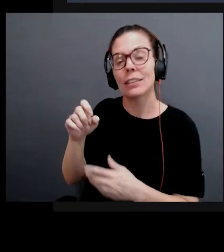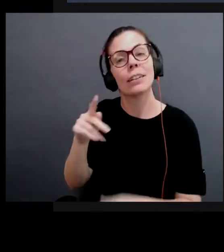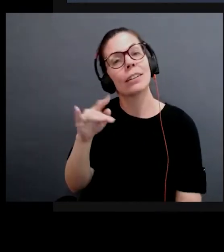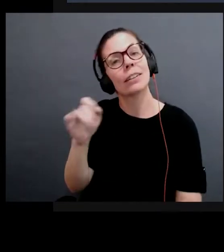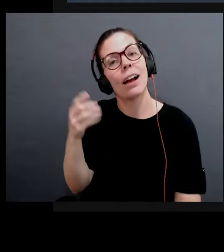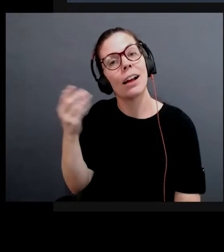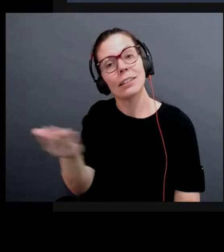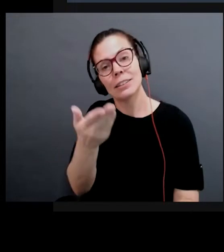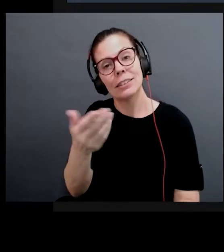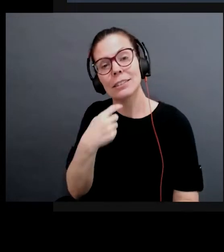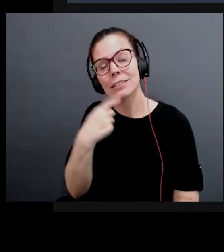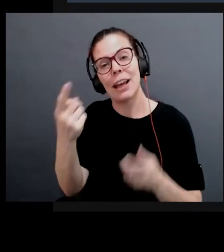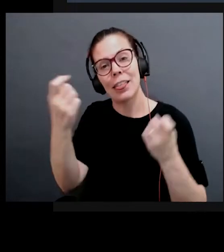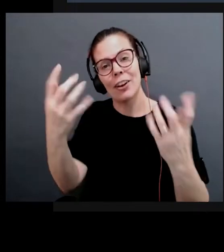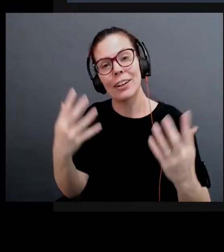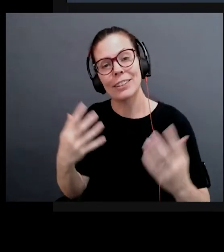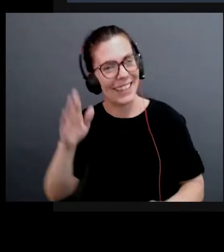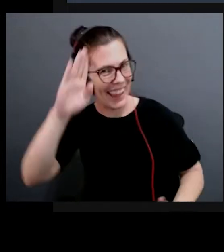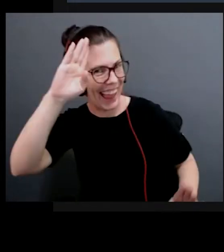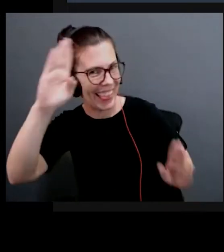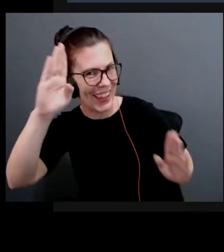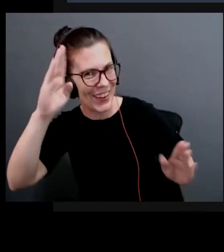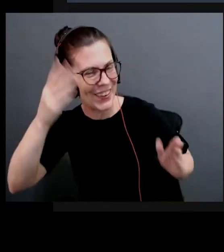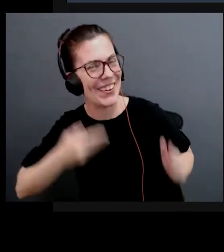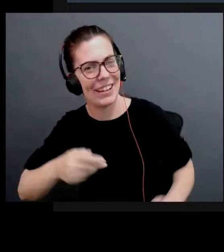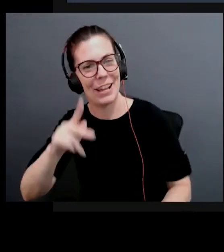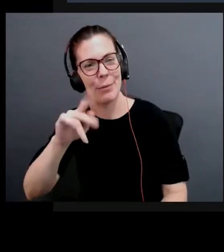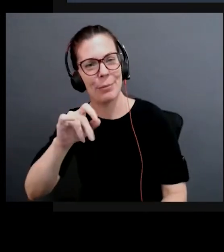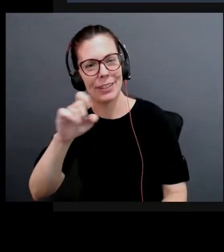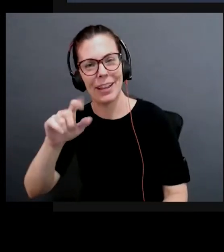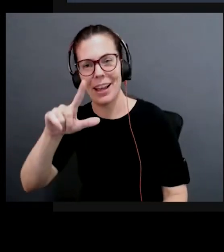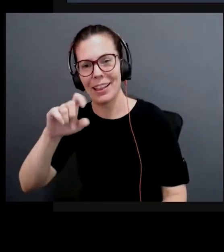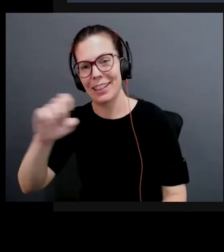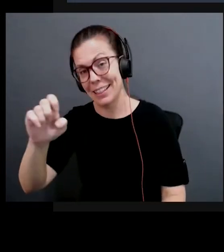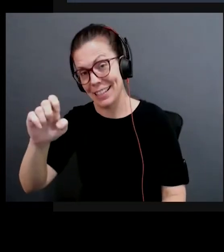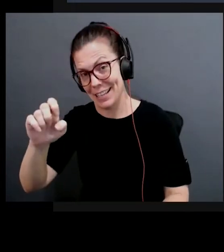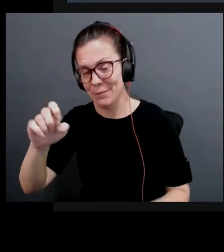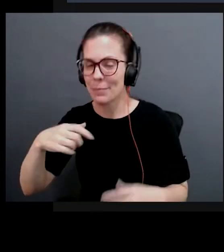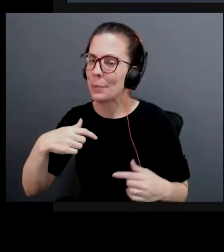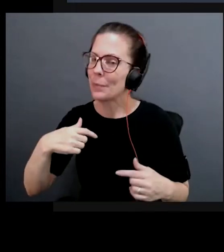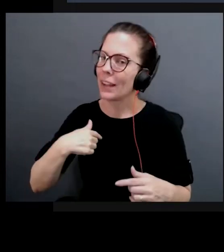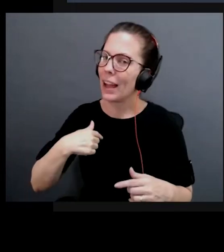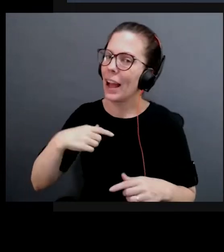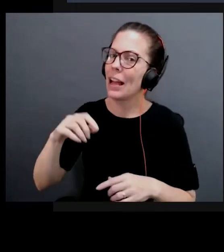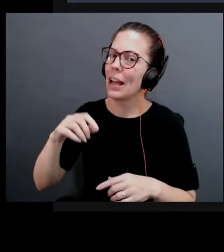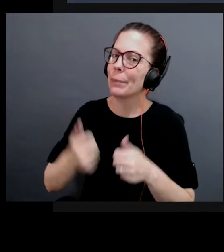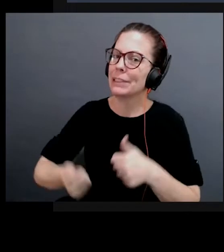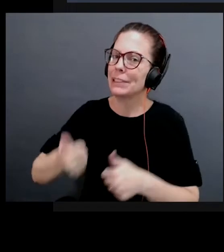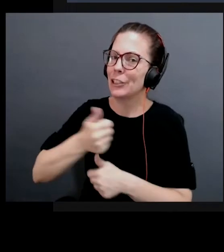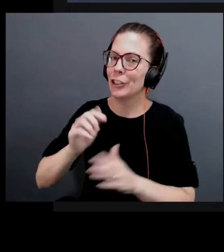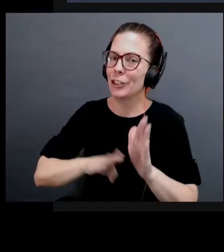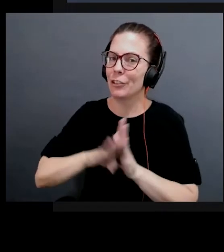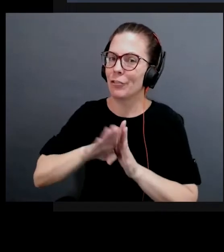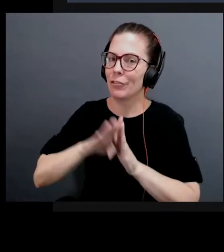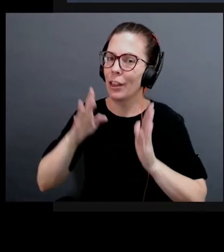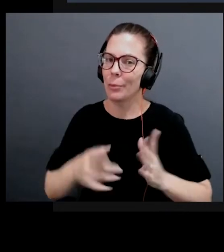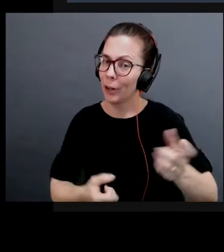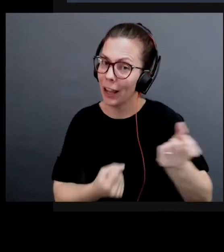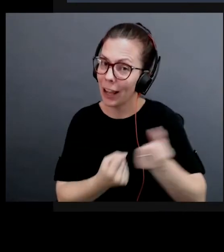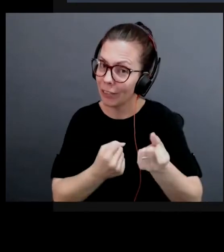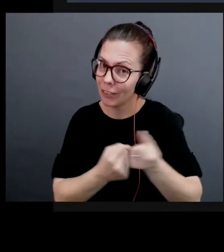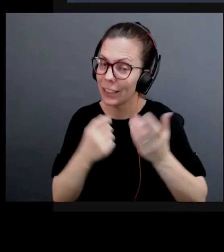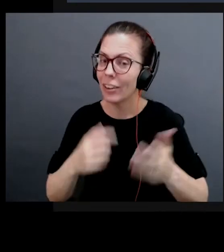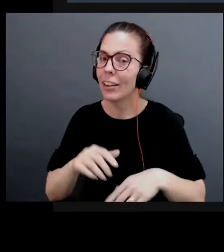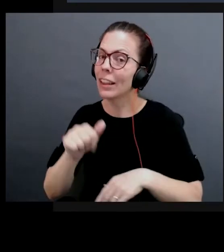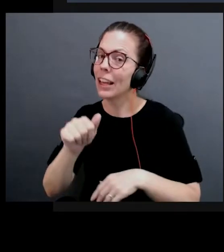audience. Hey, what's going on, everybody? My name is Kyle Lee, and I am a senior developer advocate on the AWS Amplify